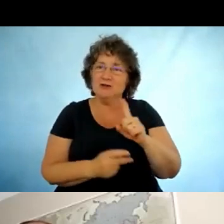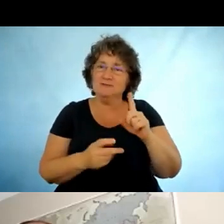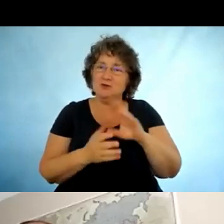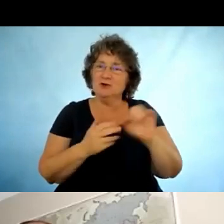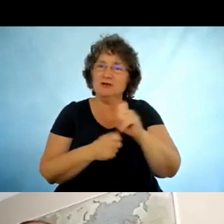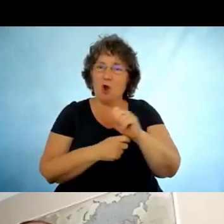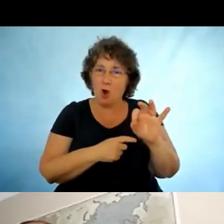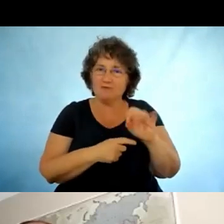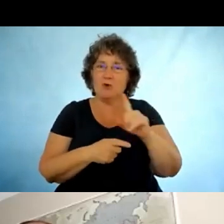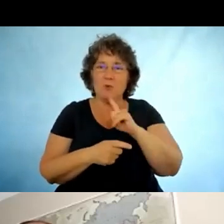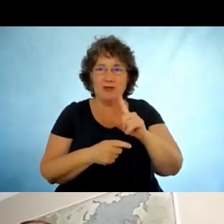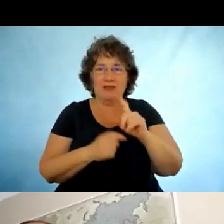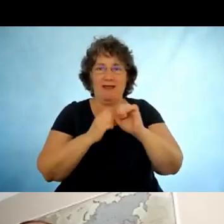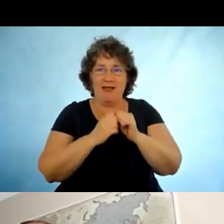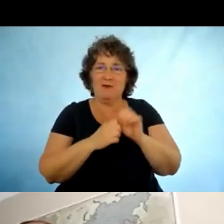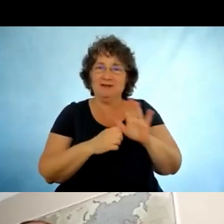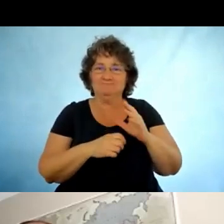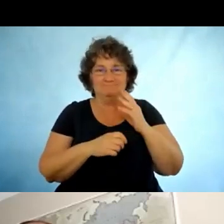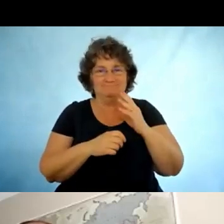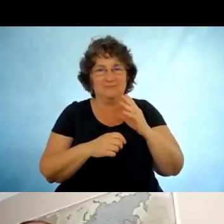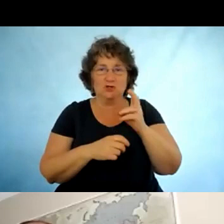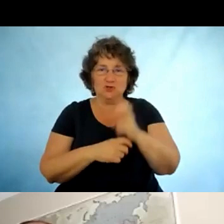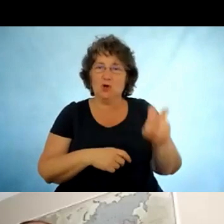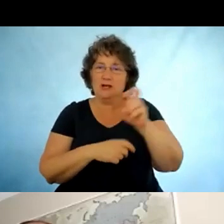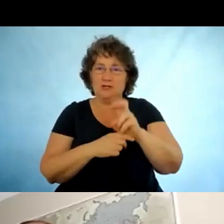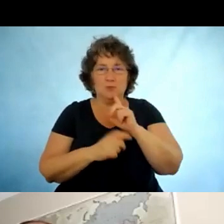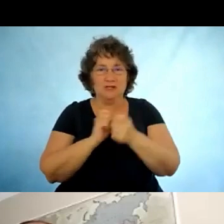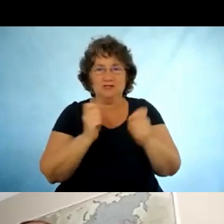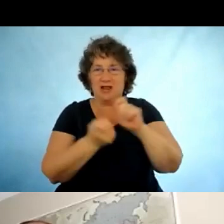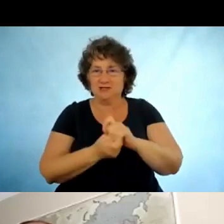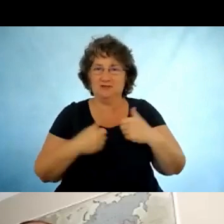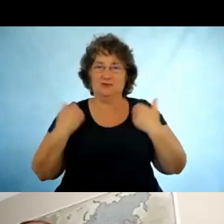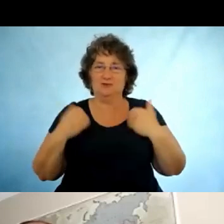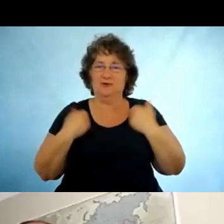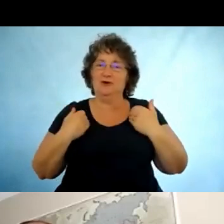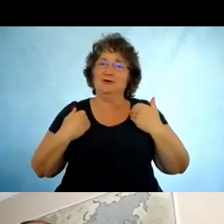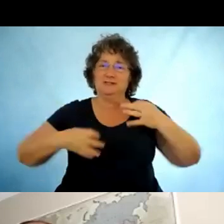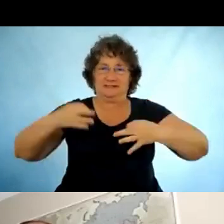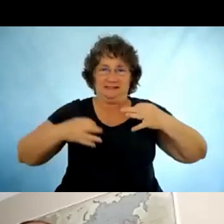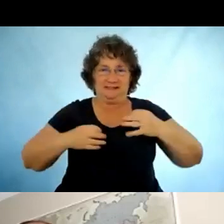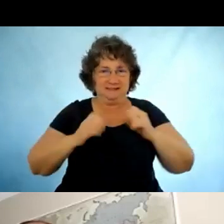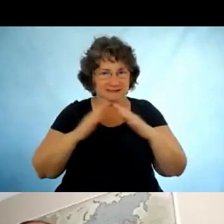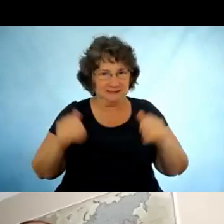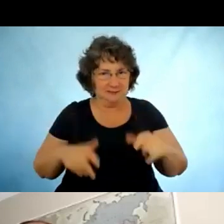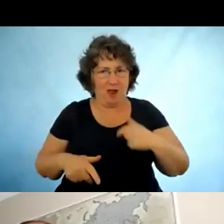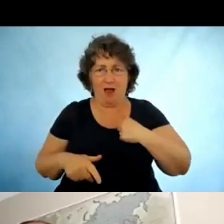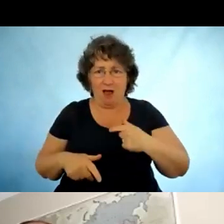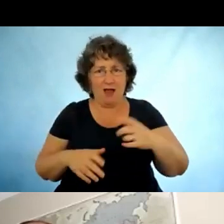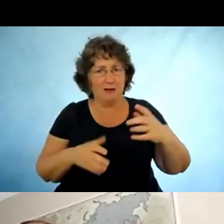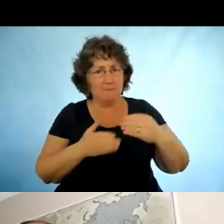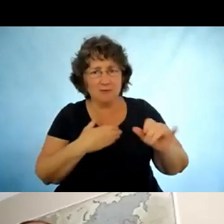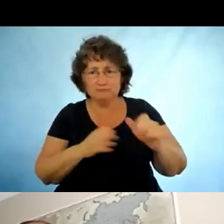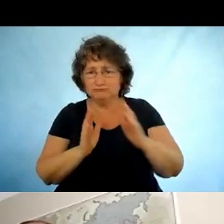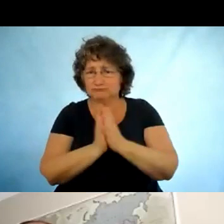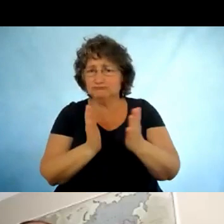Delinquency Are Transforming the Juvenile Justice System. I got it about a week and a half ago. It was a page turner. I